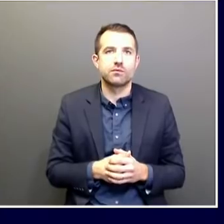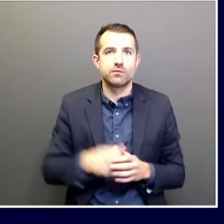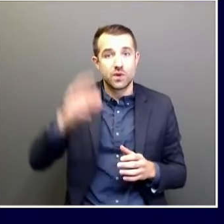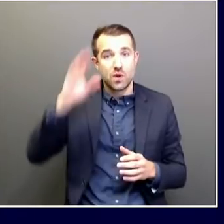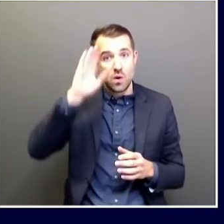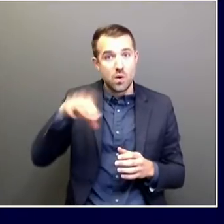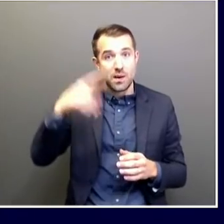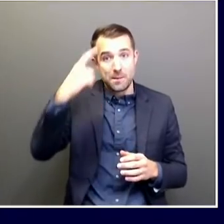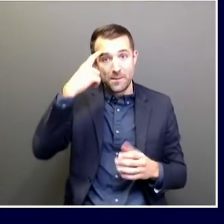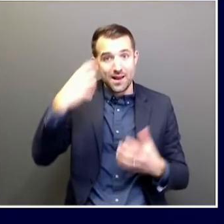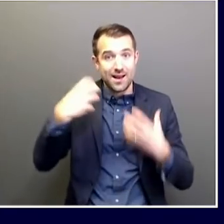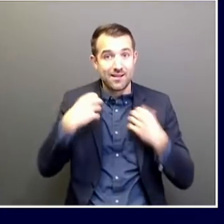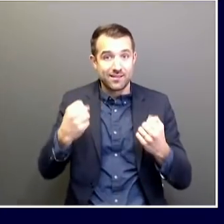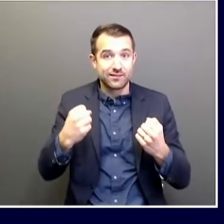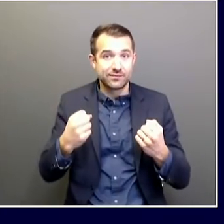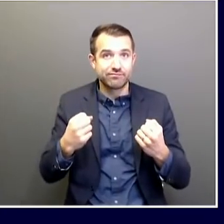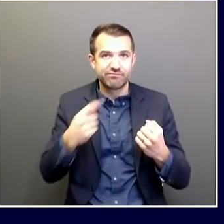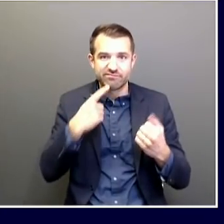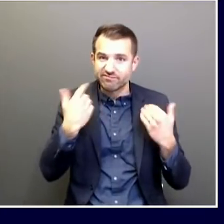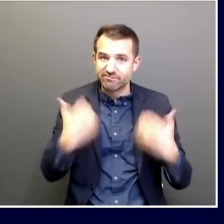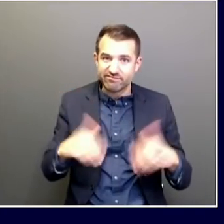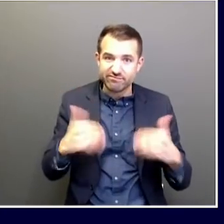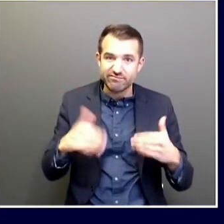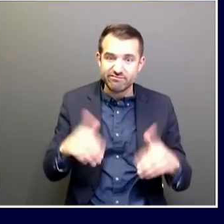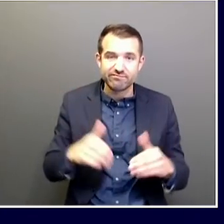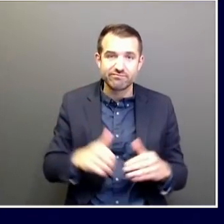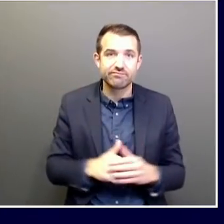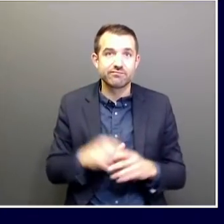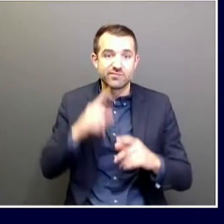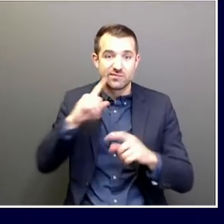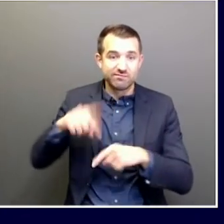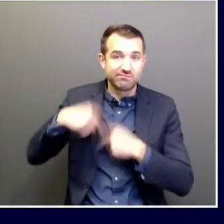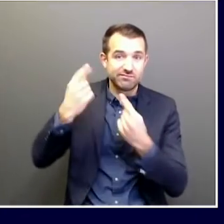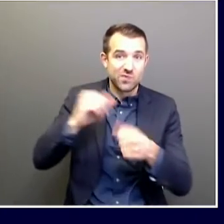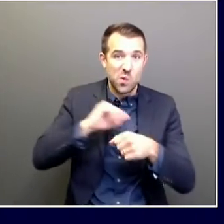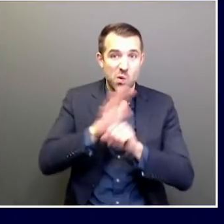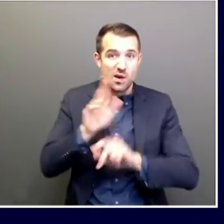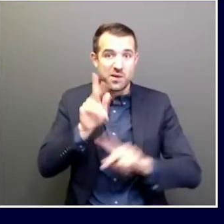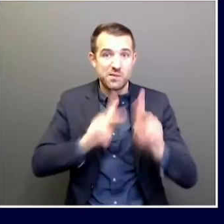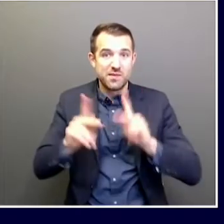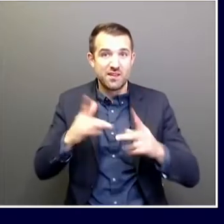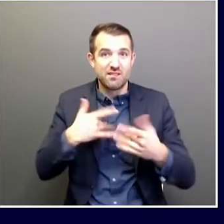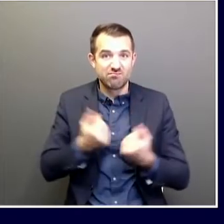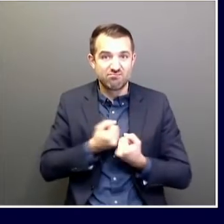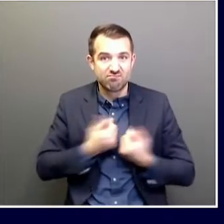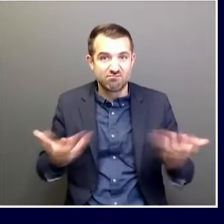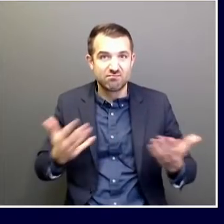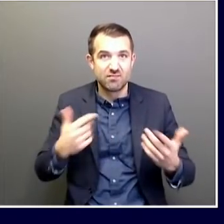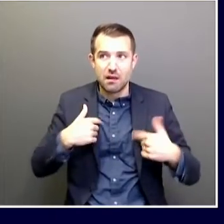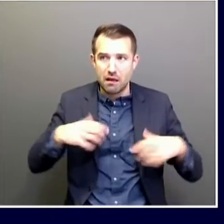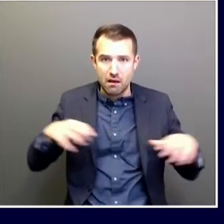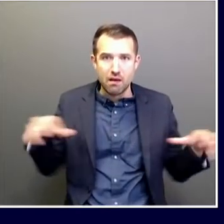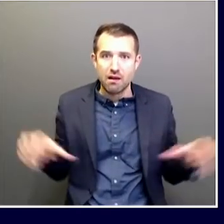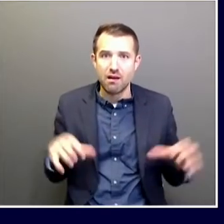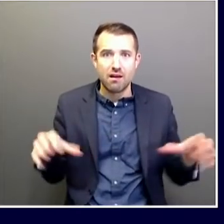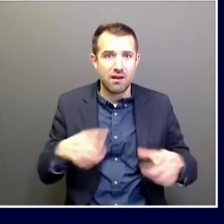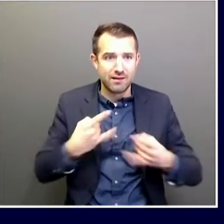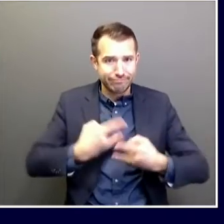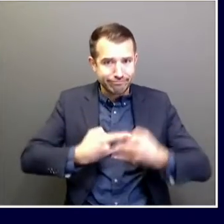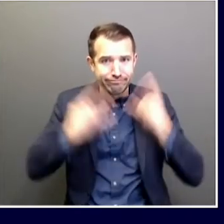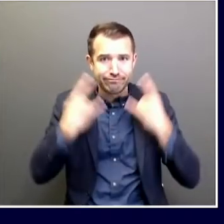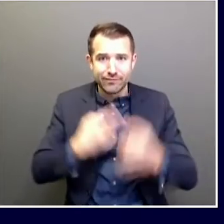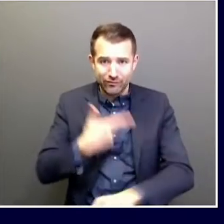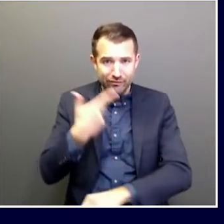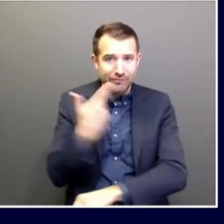with people kind of getting exhausted and feeling like they're doing what they need to be doing in order to stay safe. Meanwhile, we're